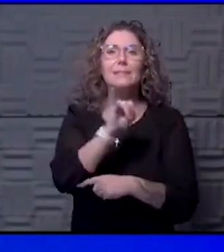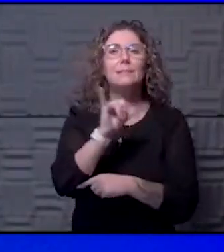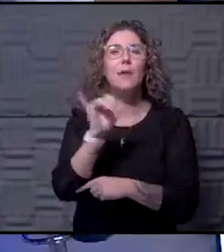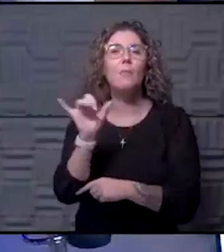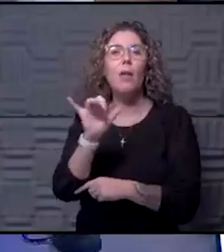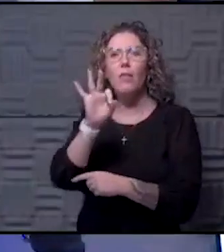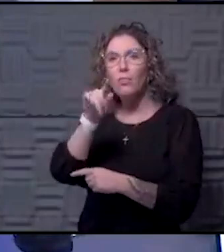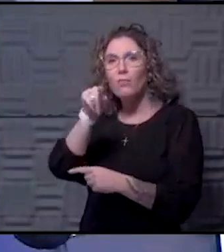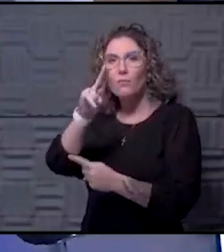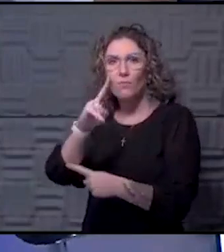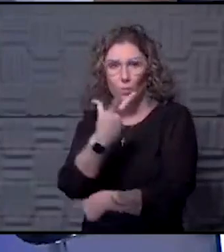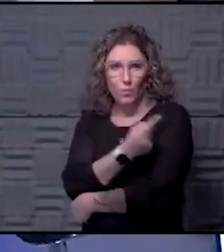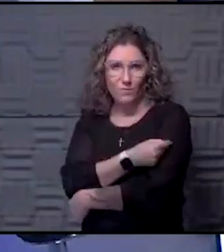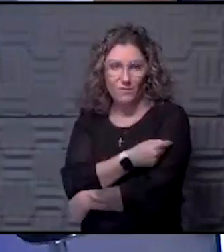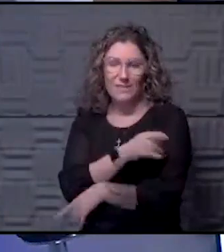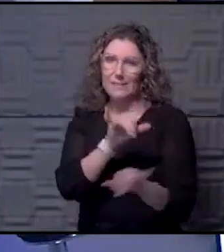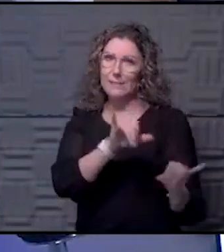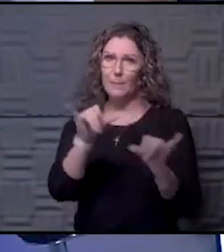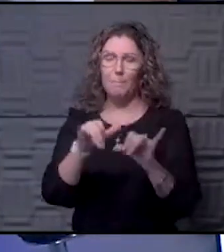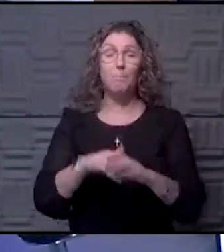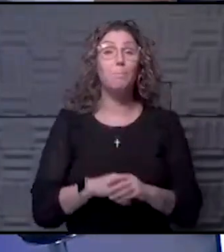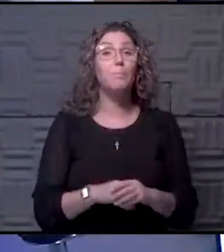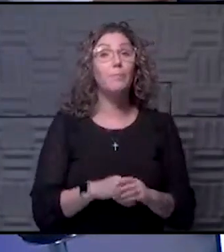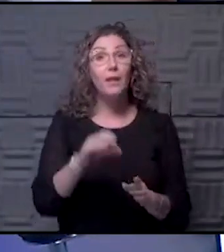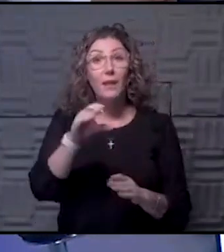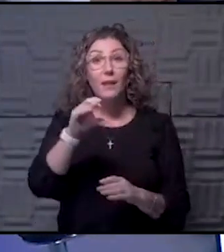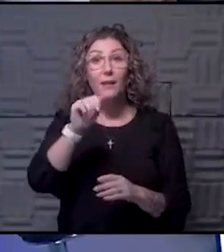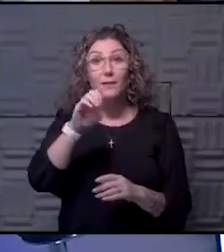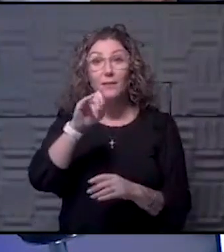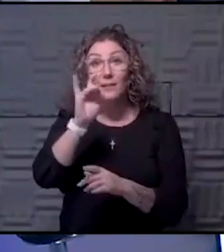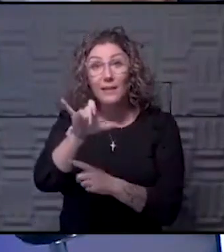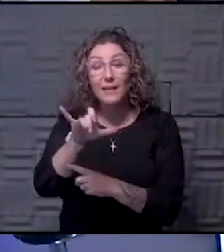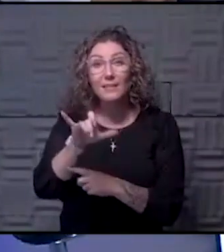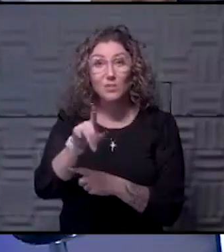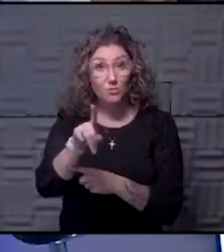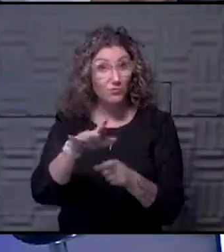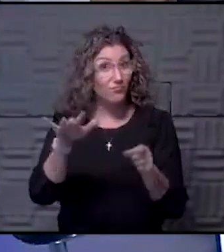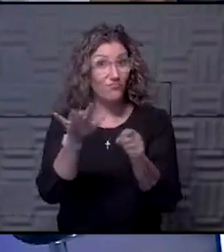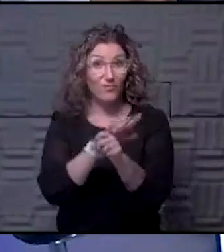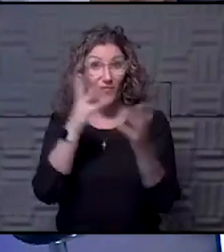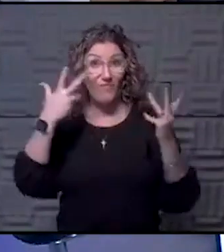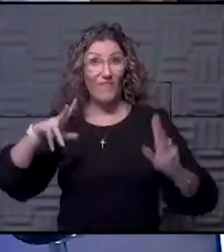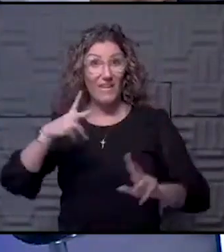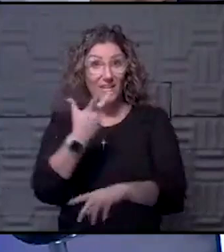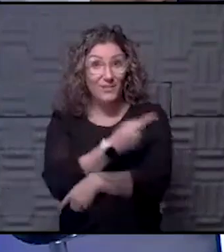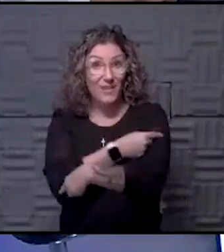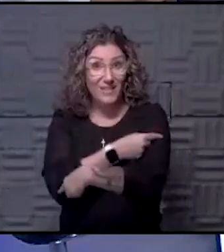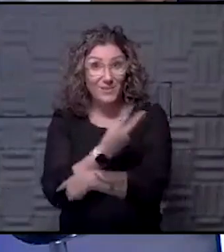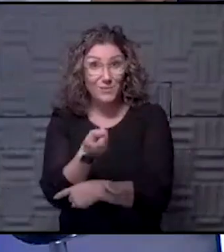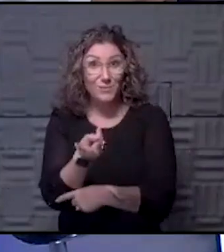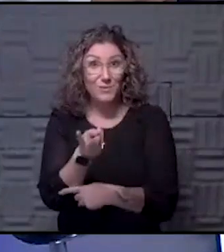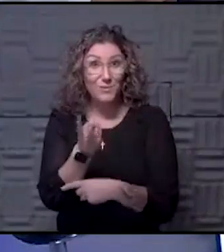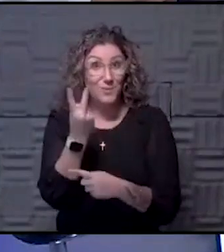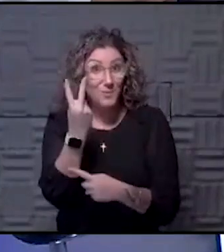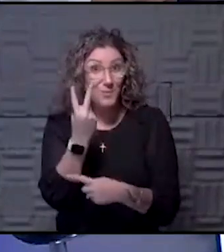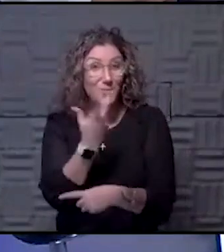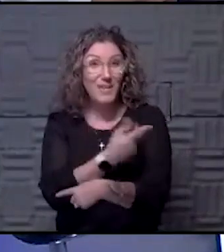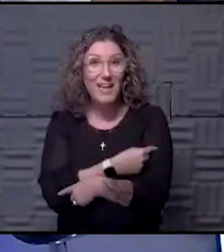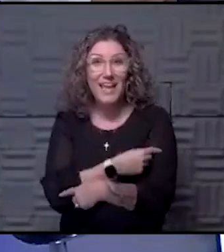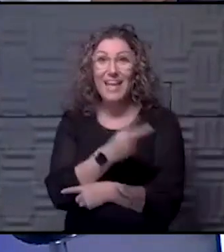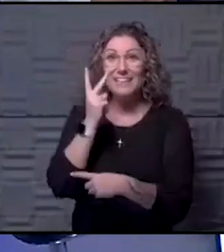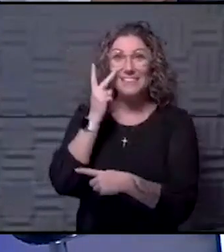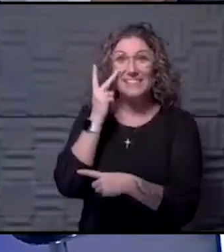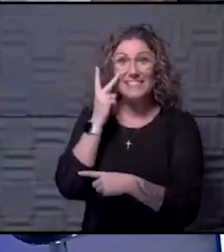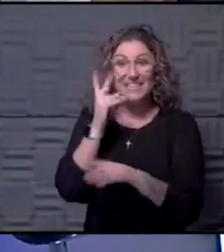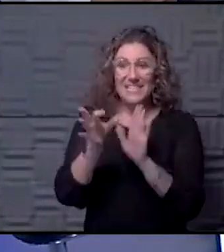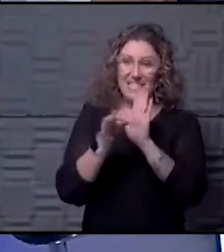vaccine. You know, Casey, I understand you are fully vaccinated. Now see a sticker in the